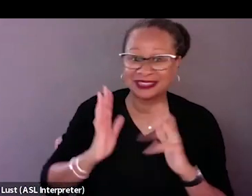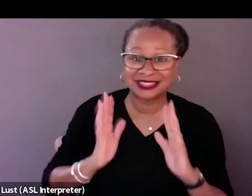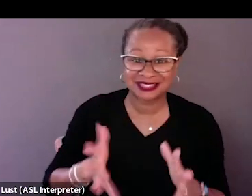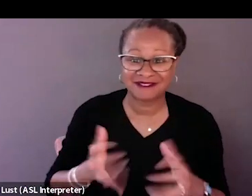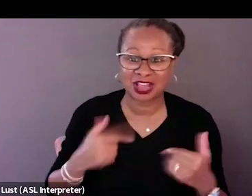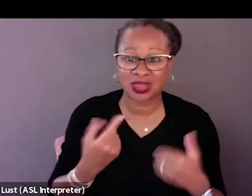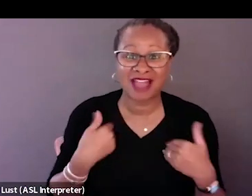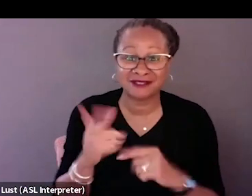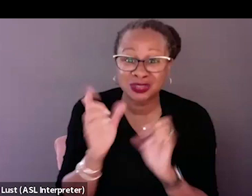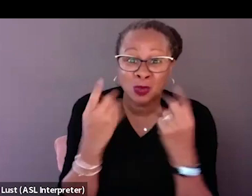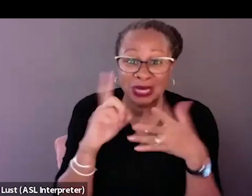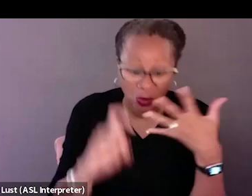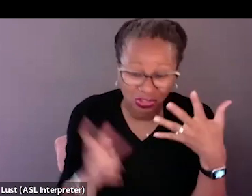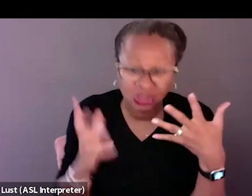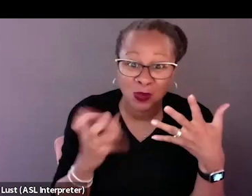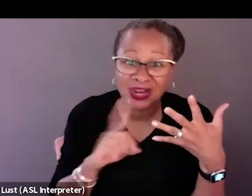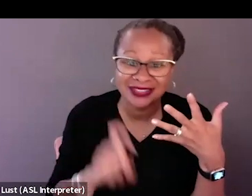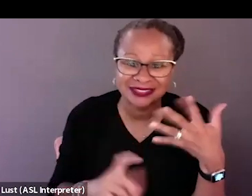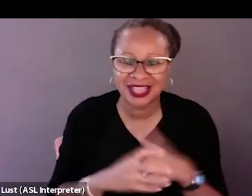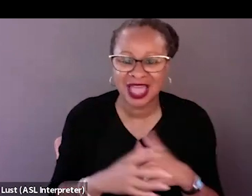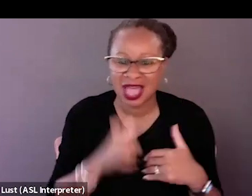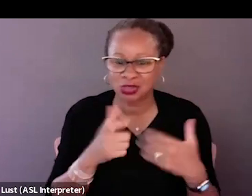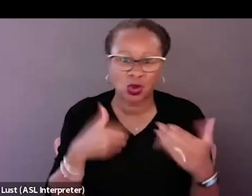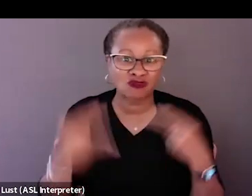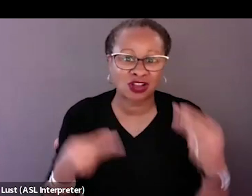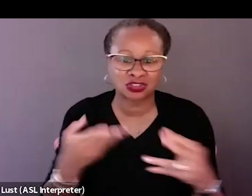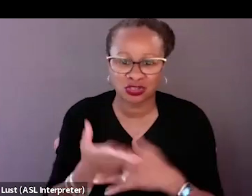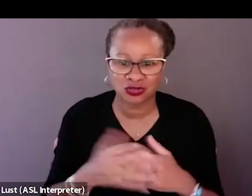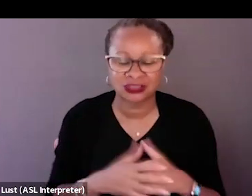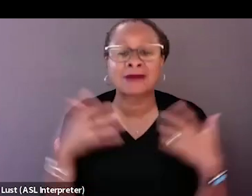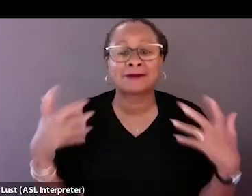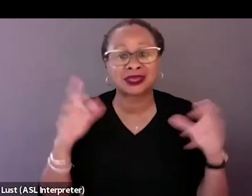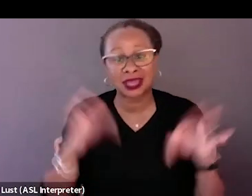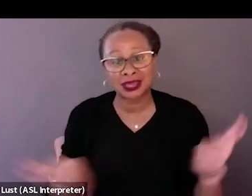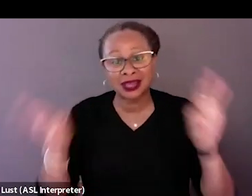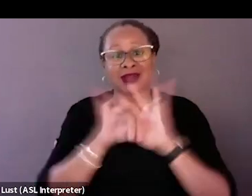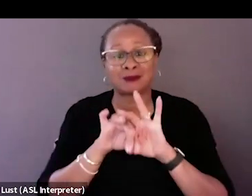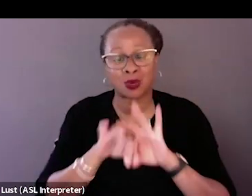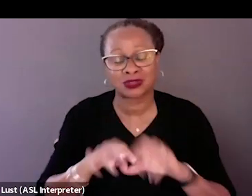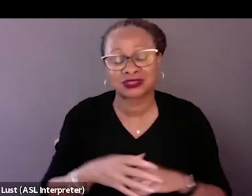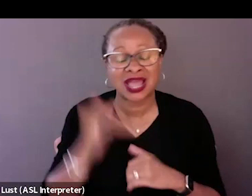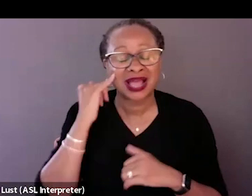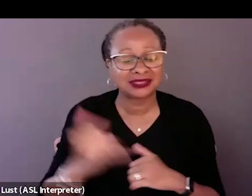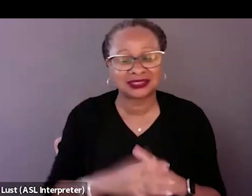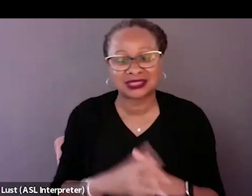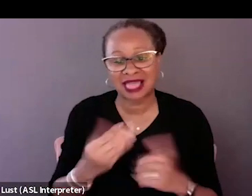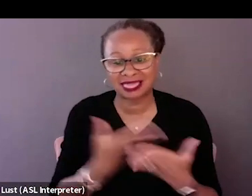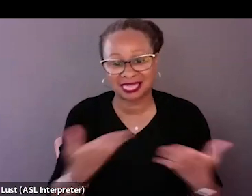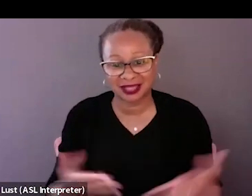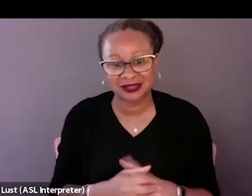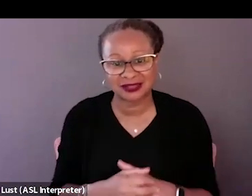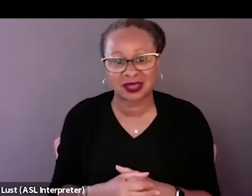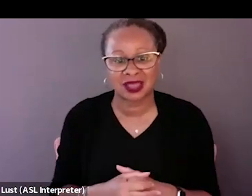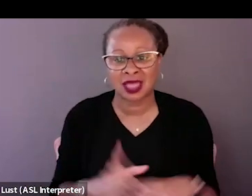questions I want to get to. And so I definitely don't want to rush through such big and important ideas and themes.